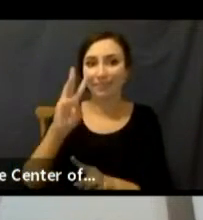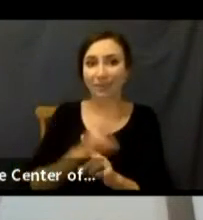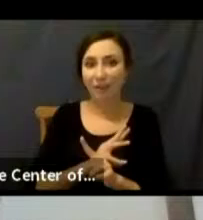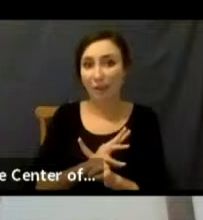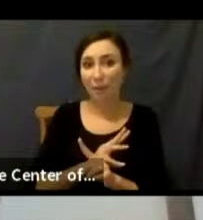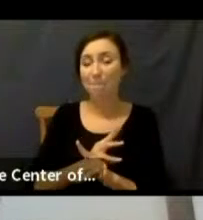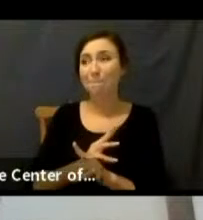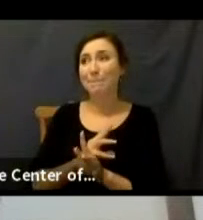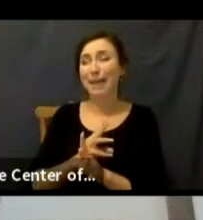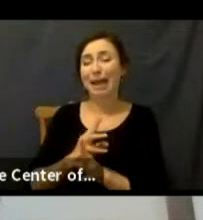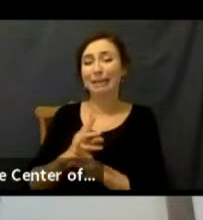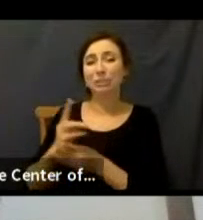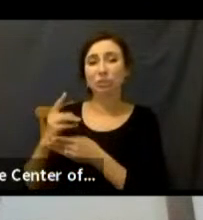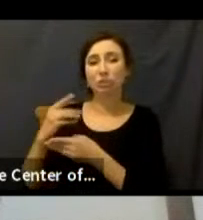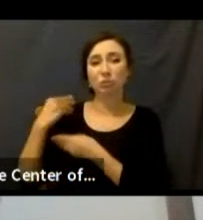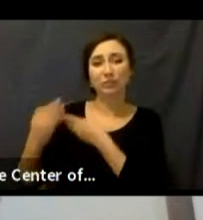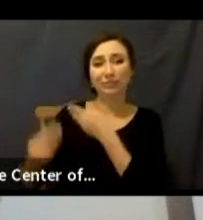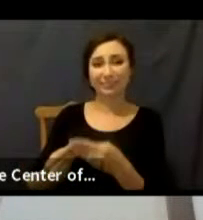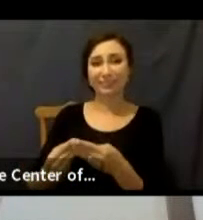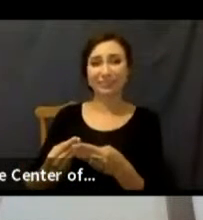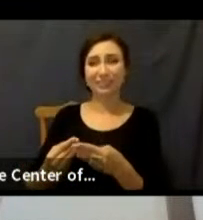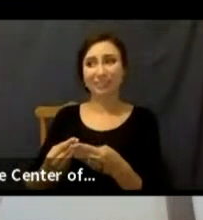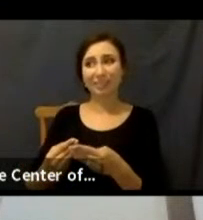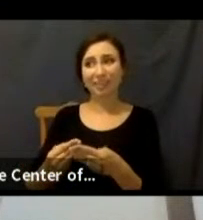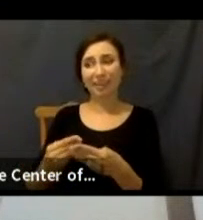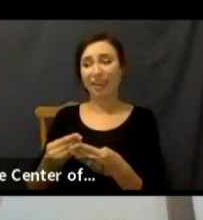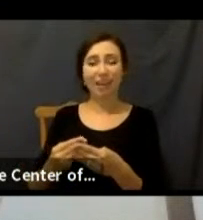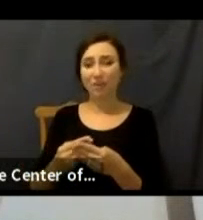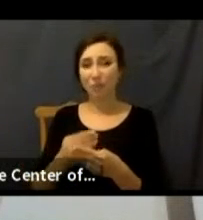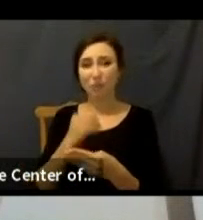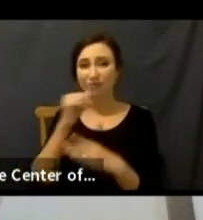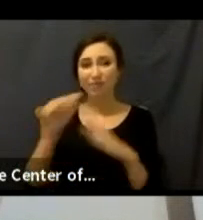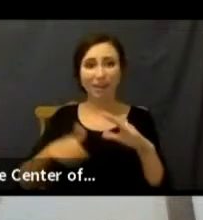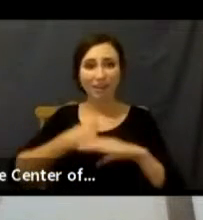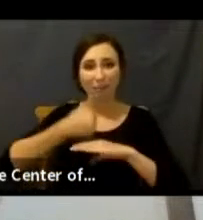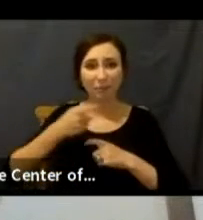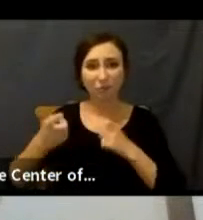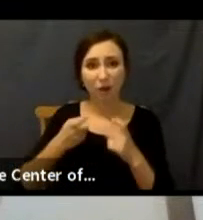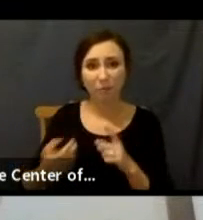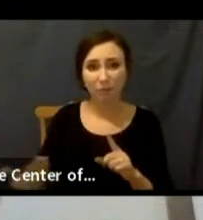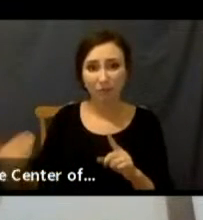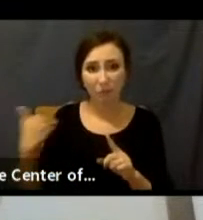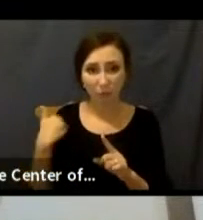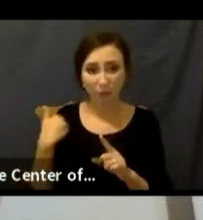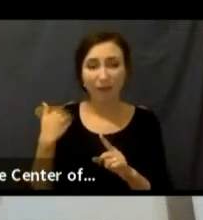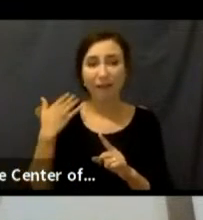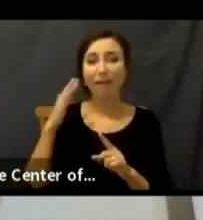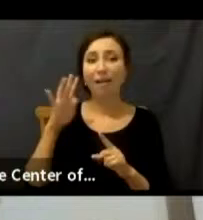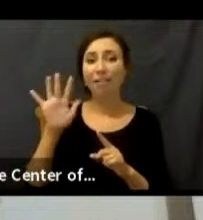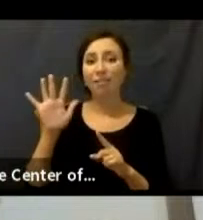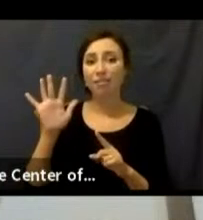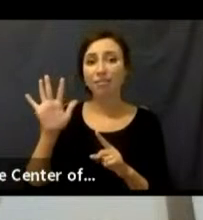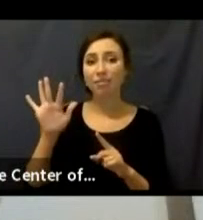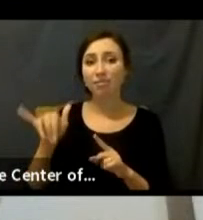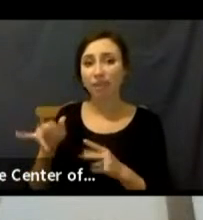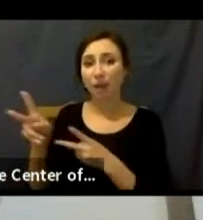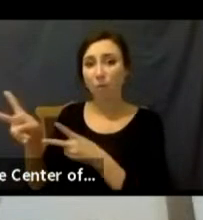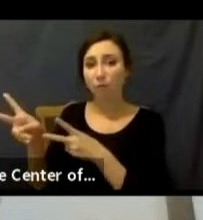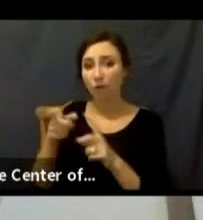of my knowledge, we haven't implemented regulations. But that was taken from the public health